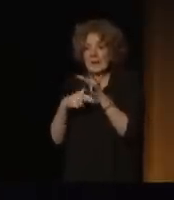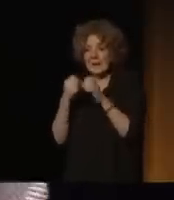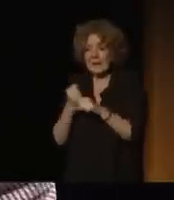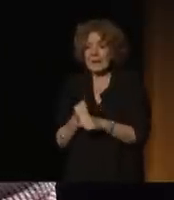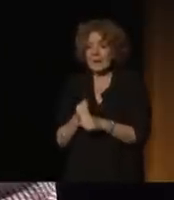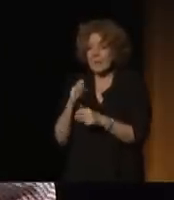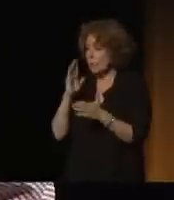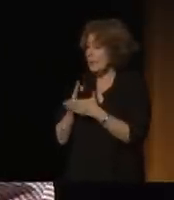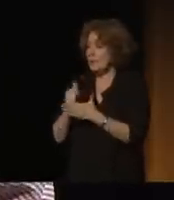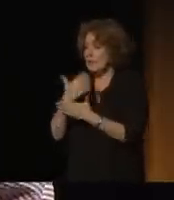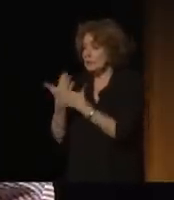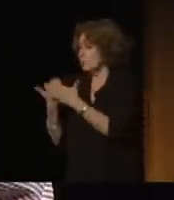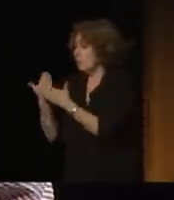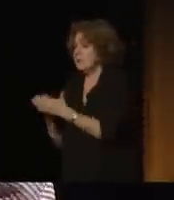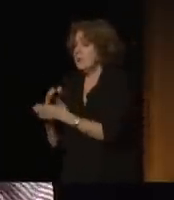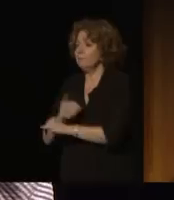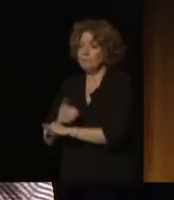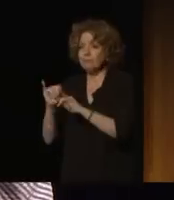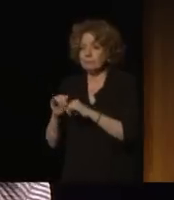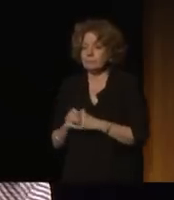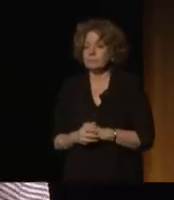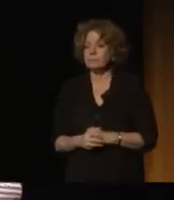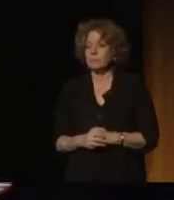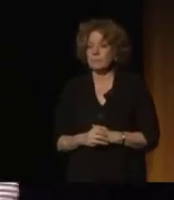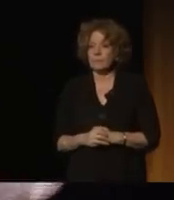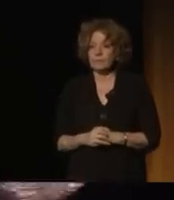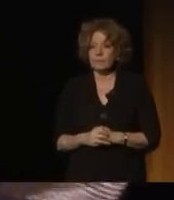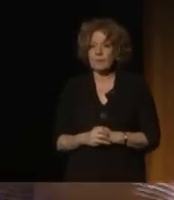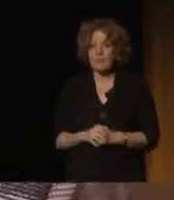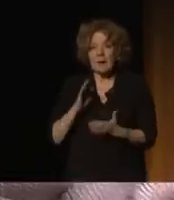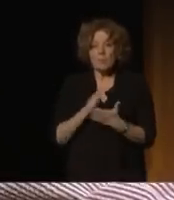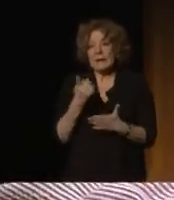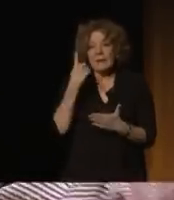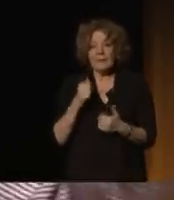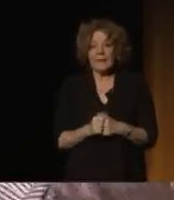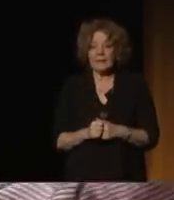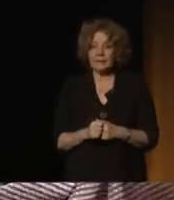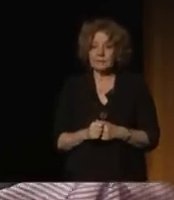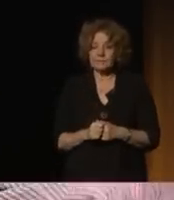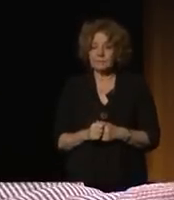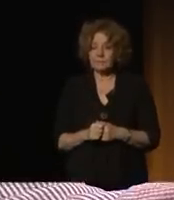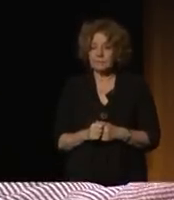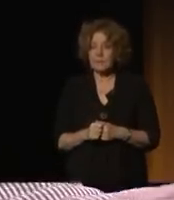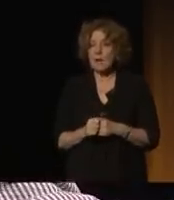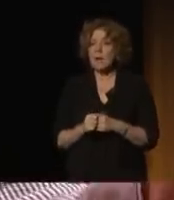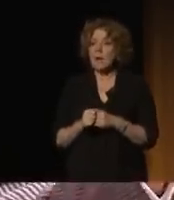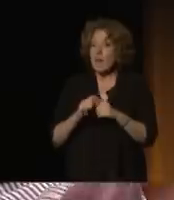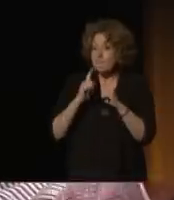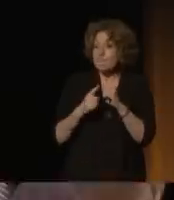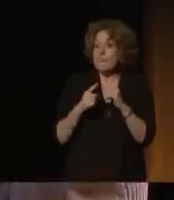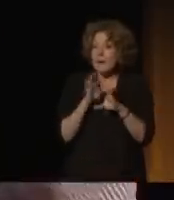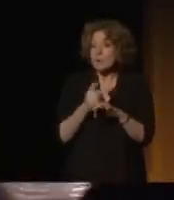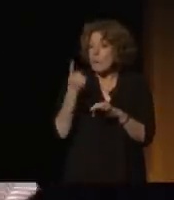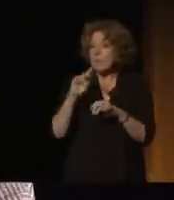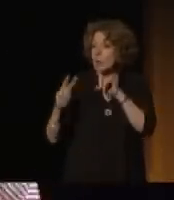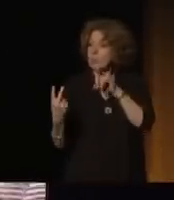are truly horrible. You know, but I do absolutely think it's not going to go back. But I also do not think that you're going to